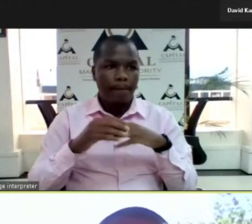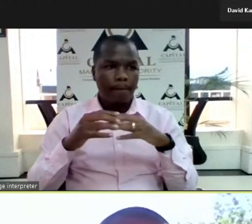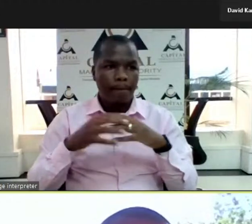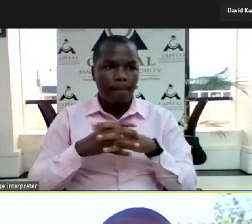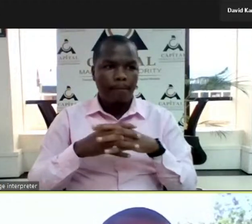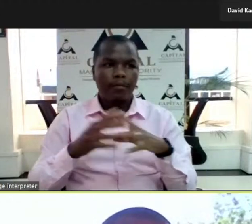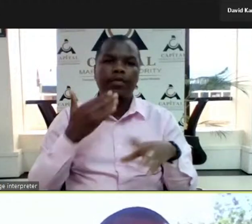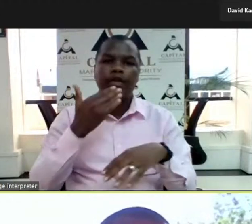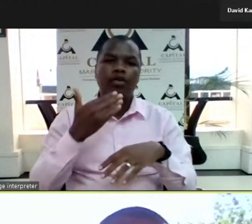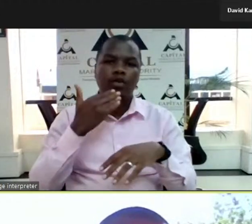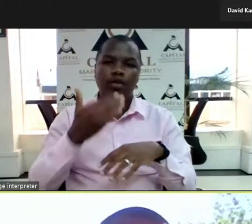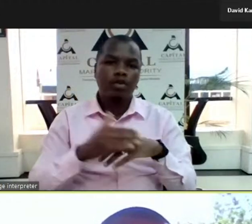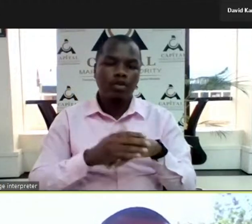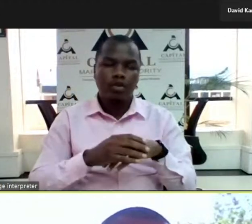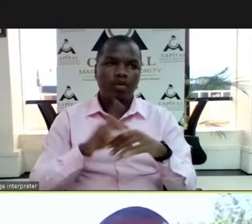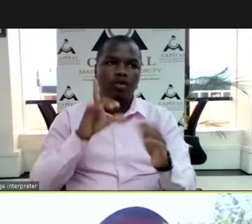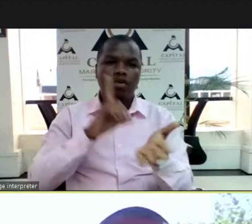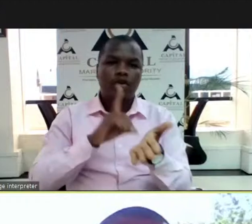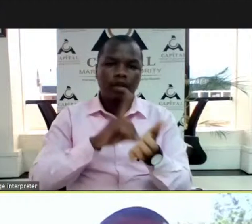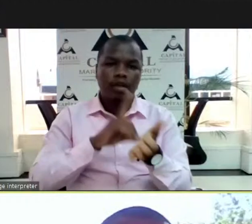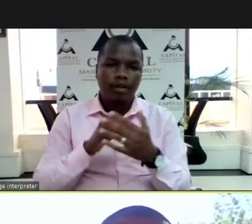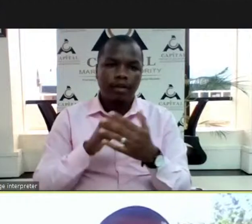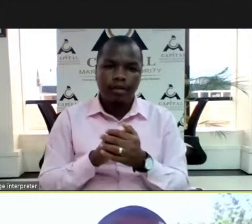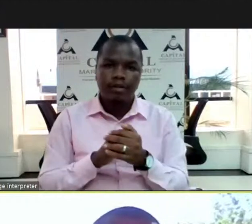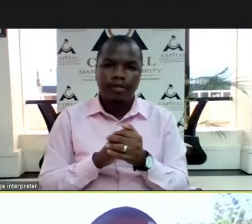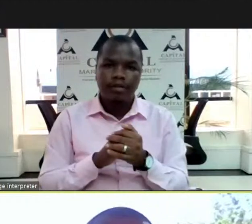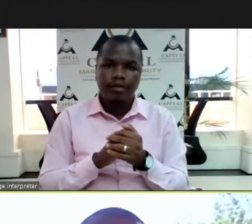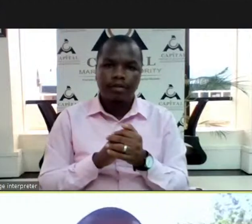Thank you, Dr. Shem. Mr. Shamia?